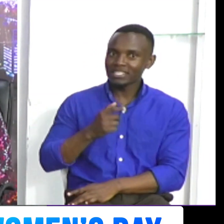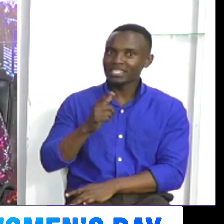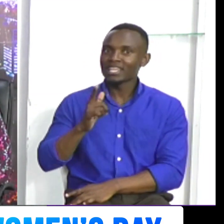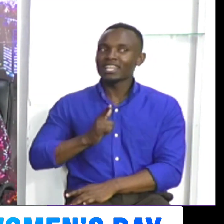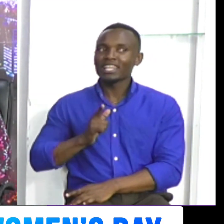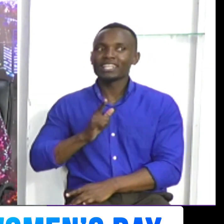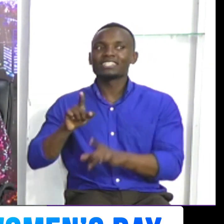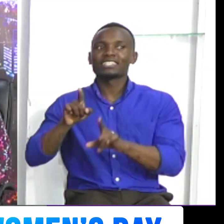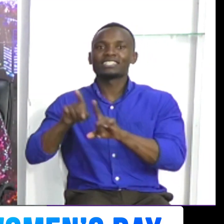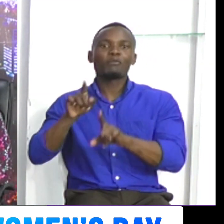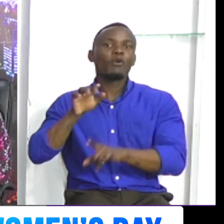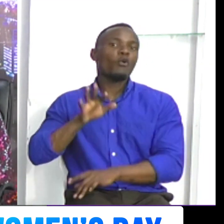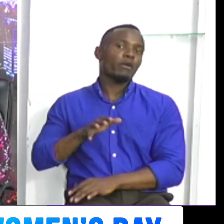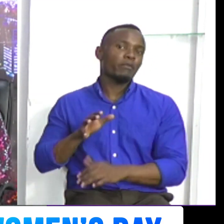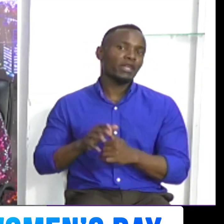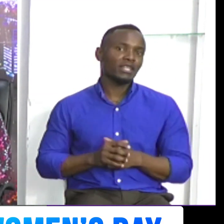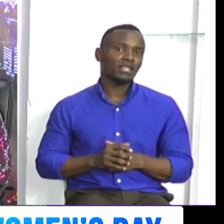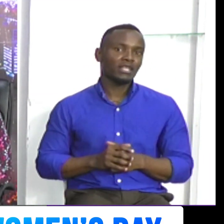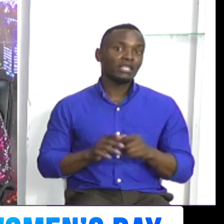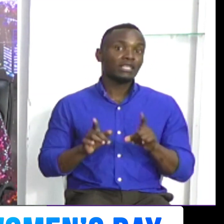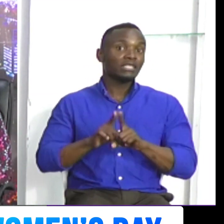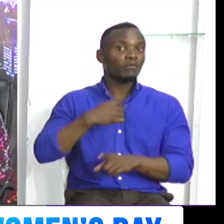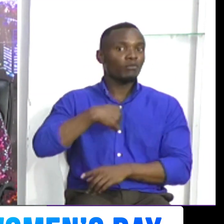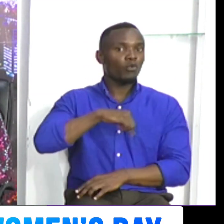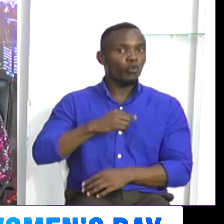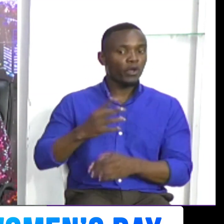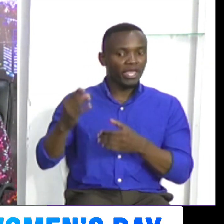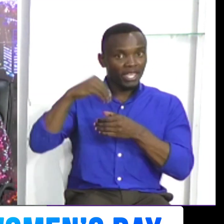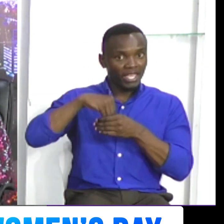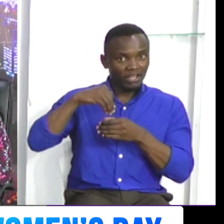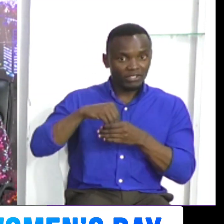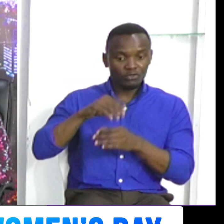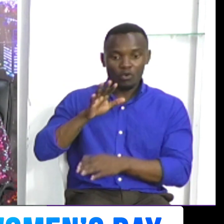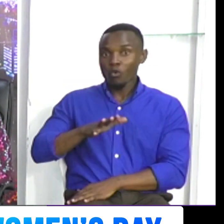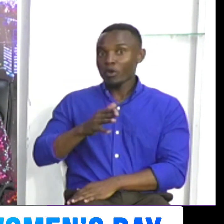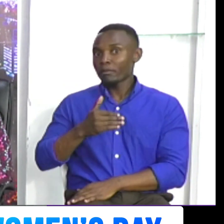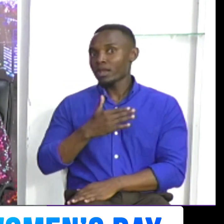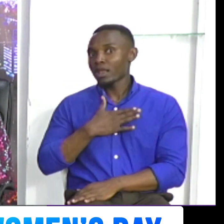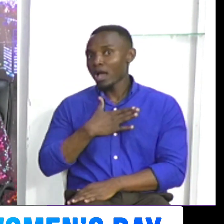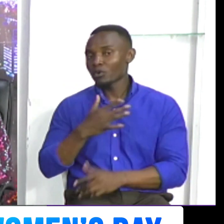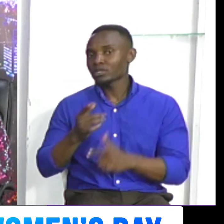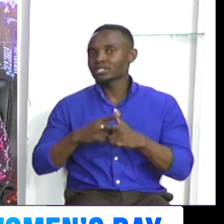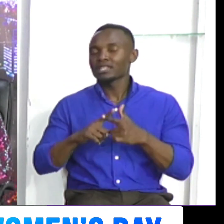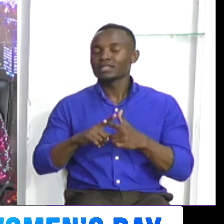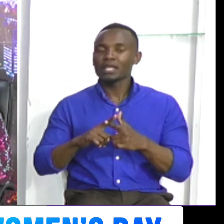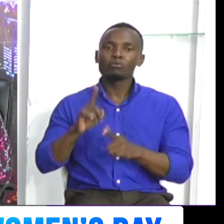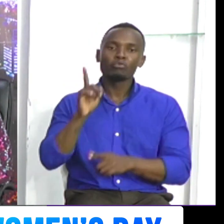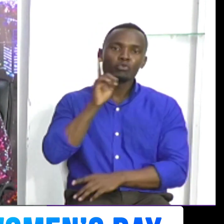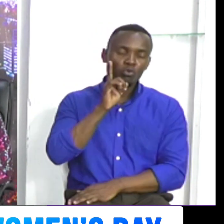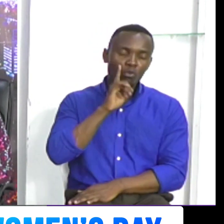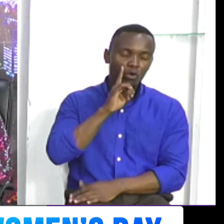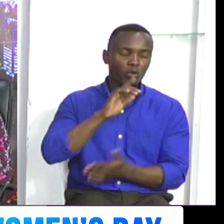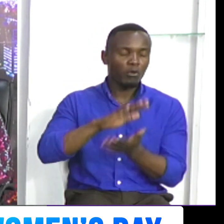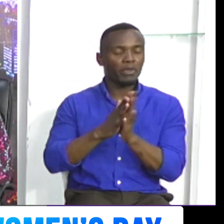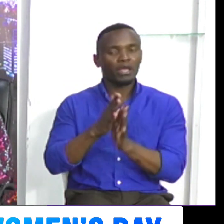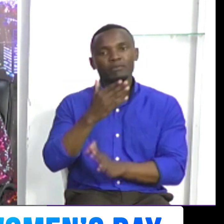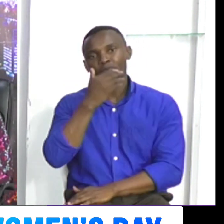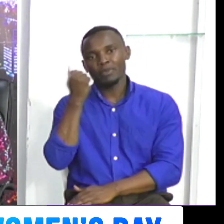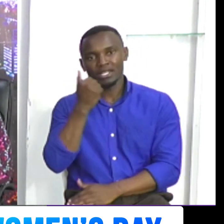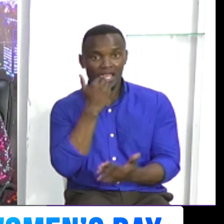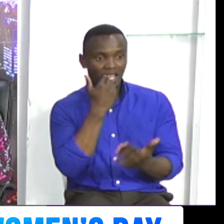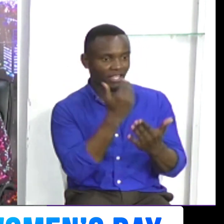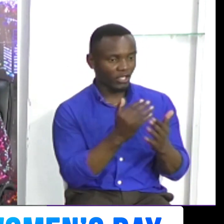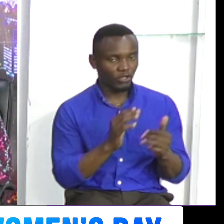there's women. Let us invest in our women so that we can be able to have a better tomorrow. Thank you very much for